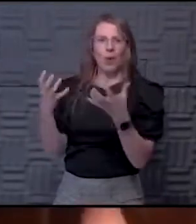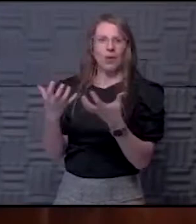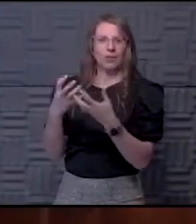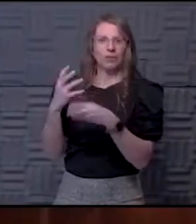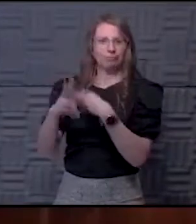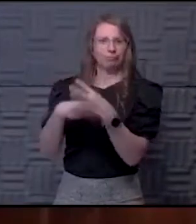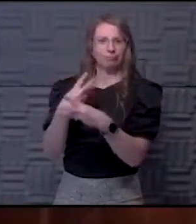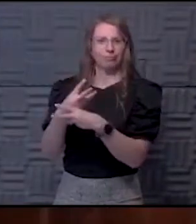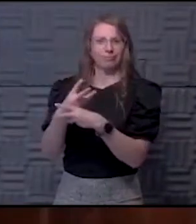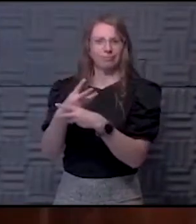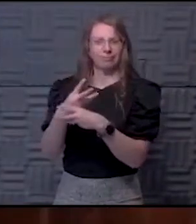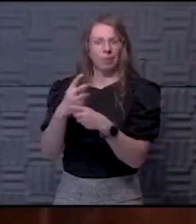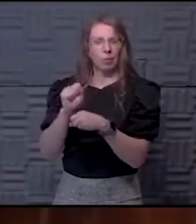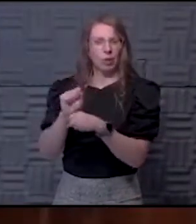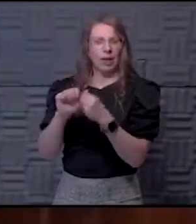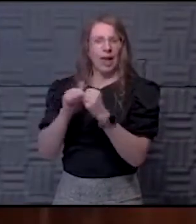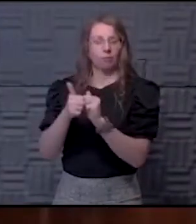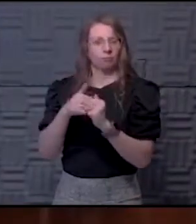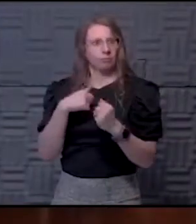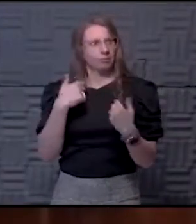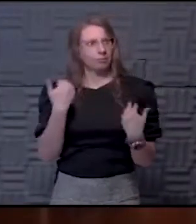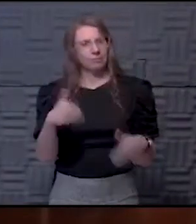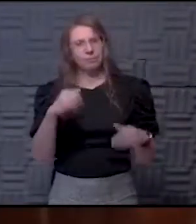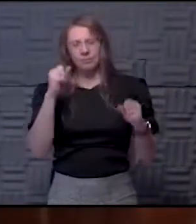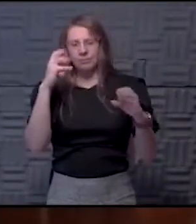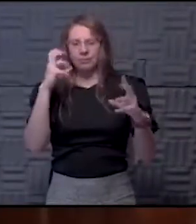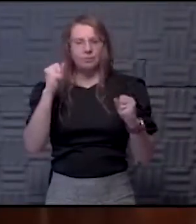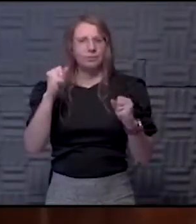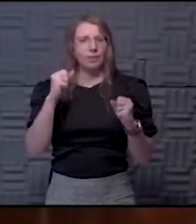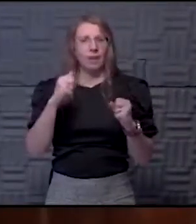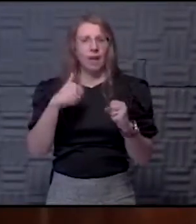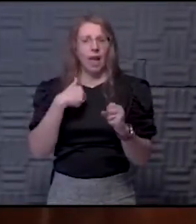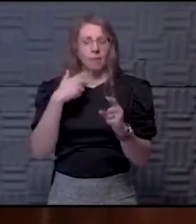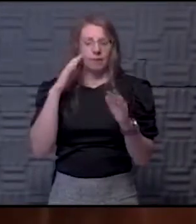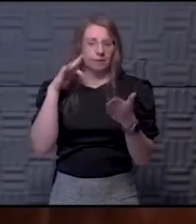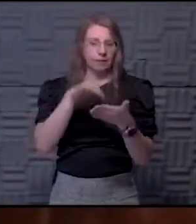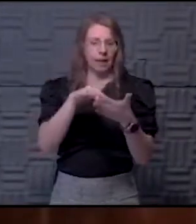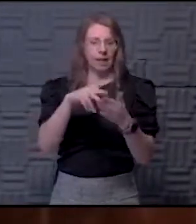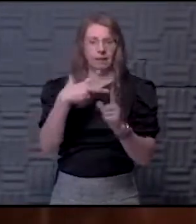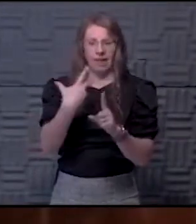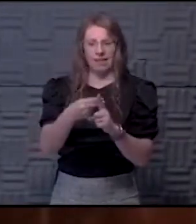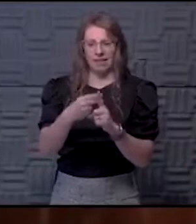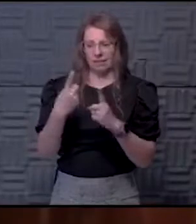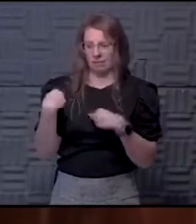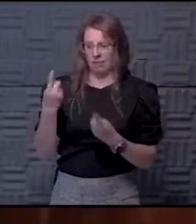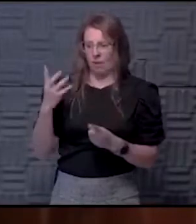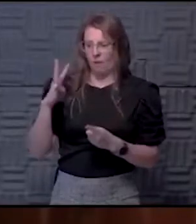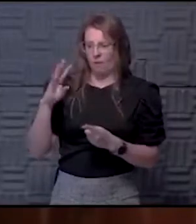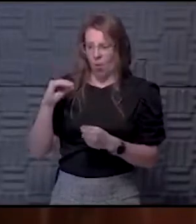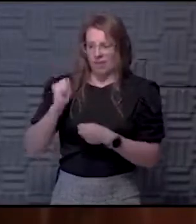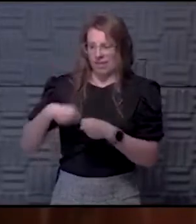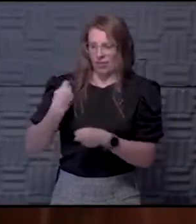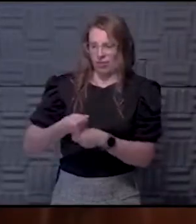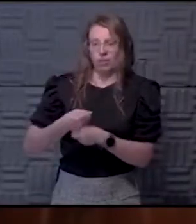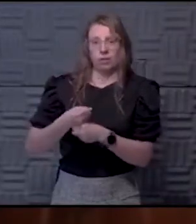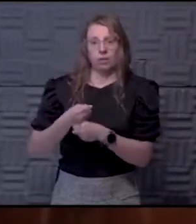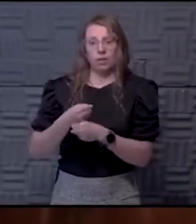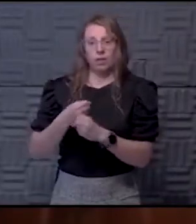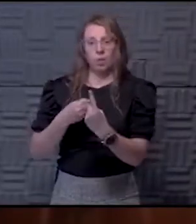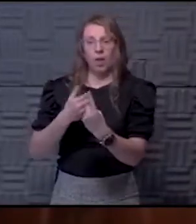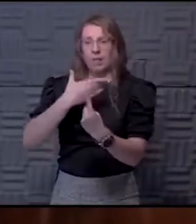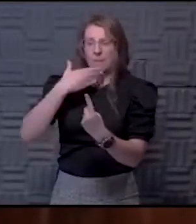they're stellar. I mean, I've been a vaccinologist for 4 decades. This is, if not the best, one of the